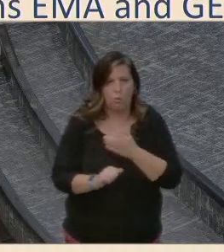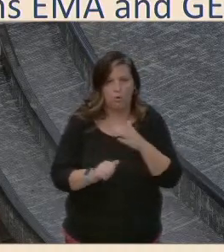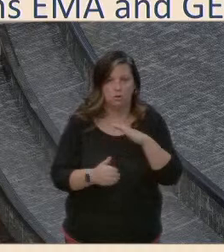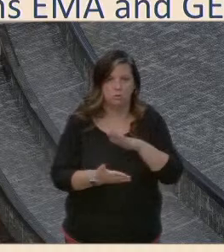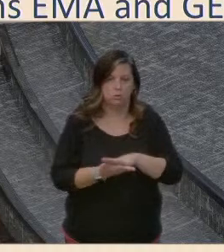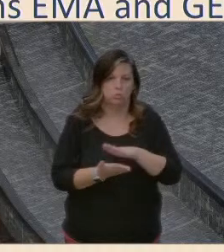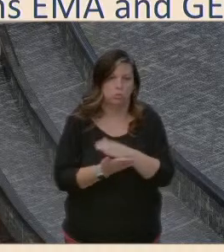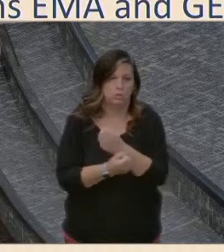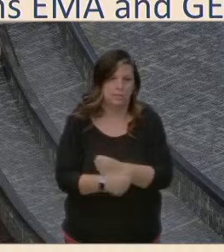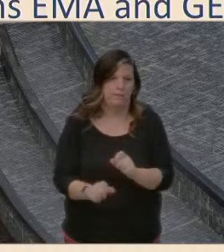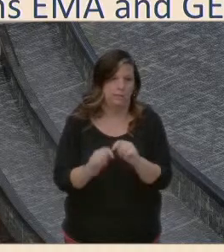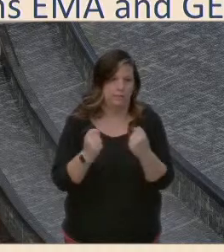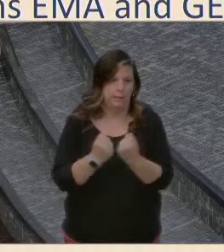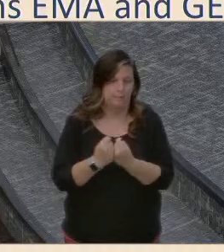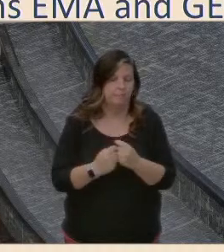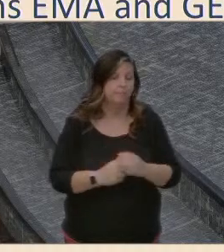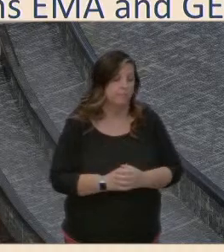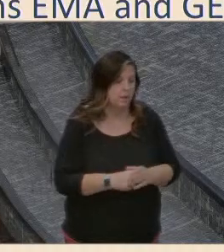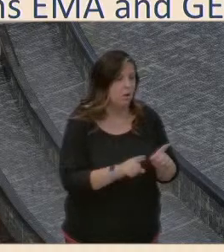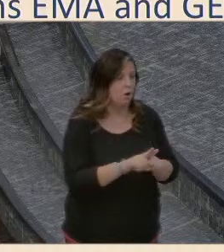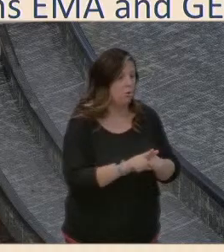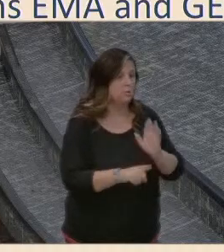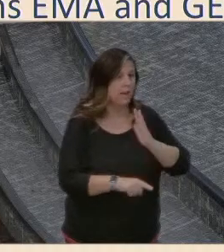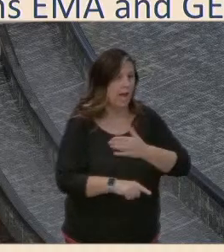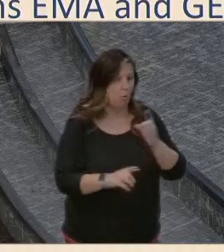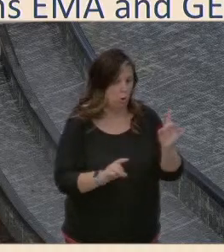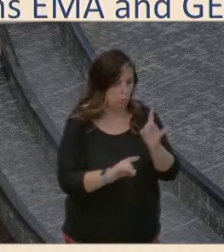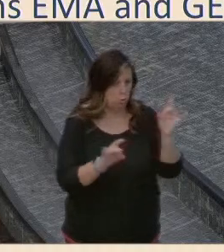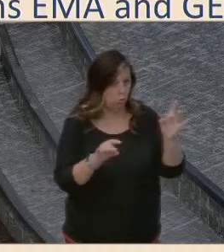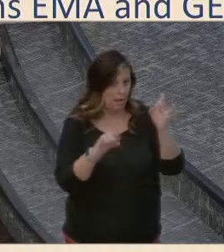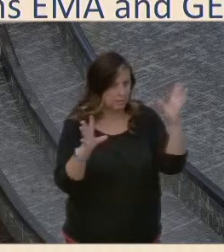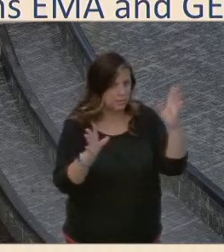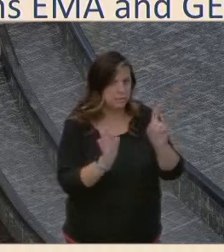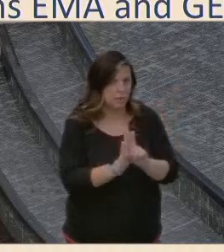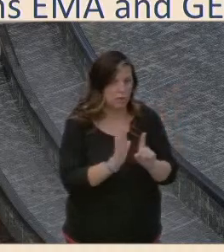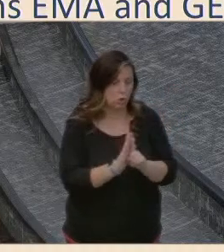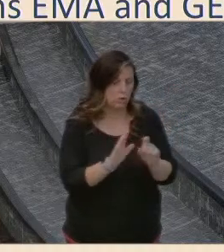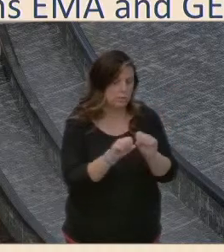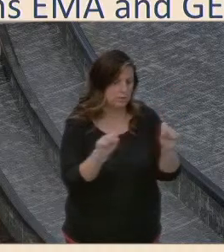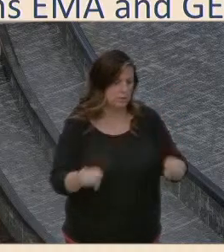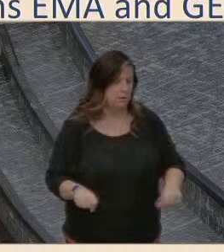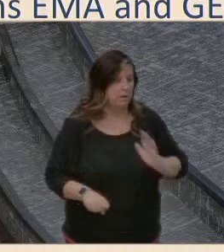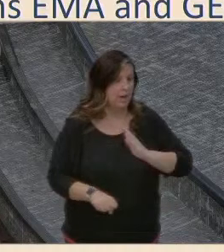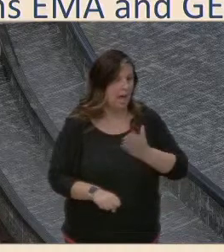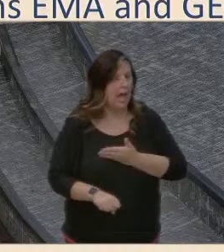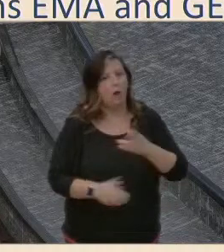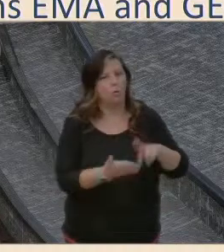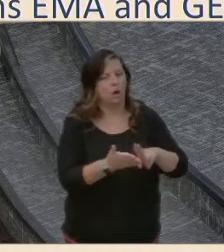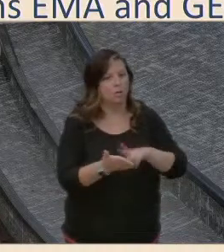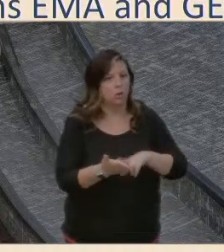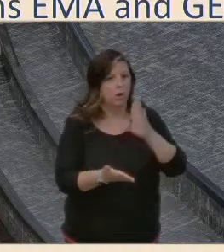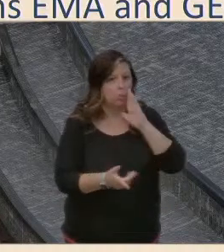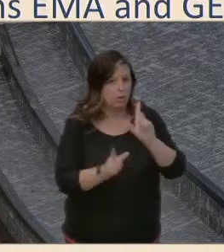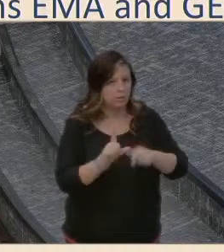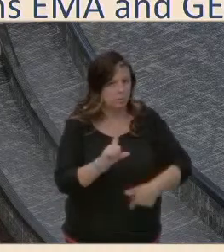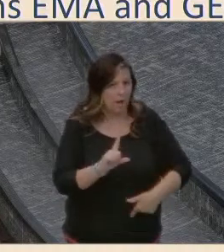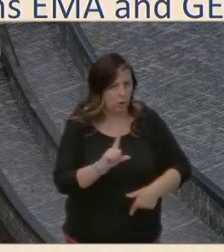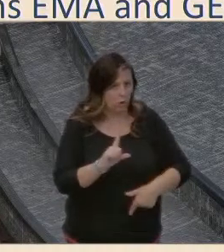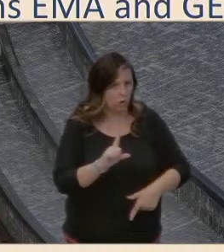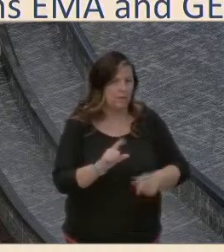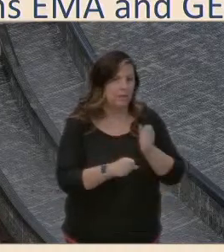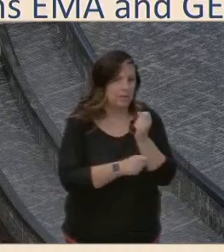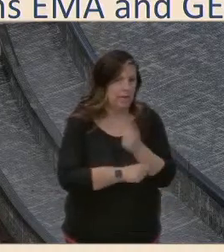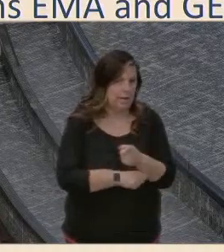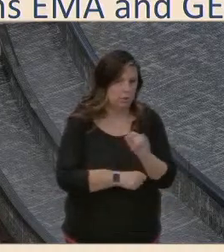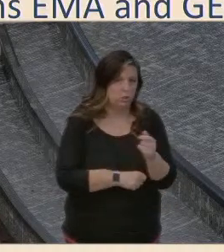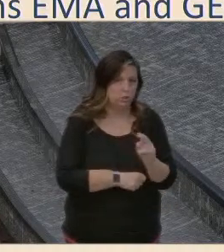Also, our crisis alert system that I mentioned previously, our contract will expire in June of next year. So